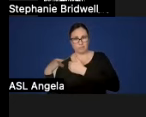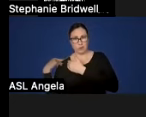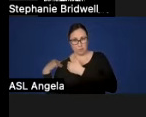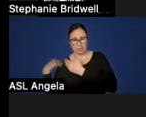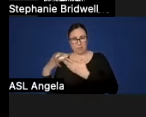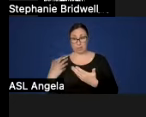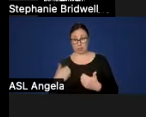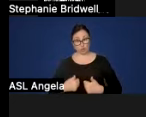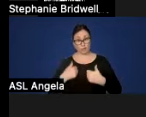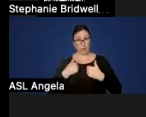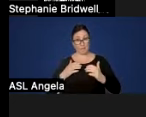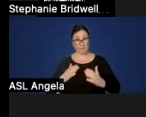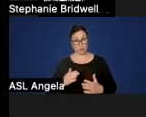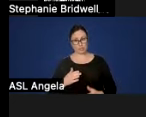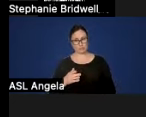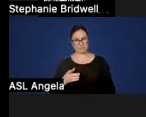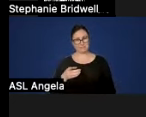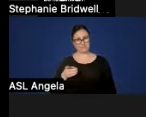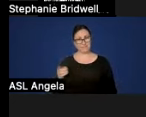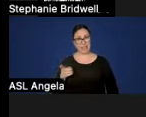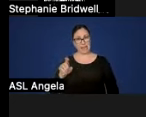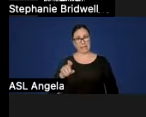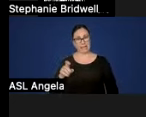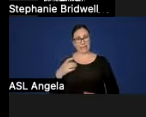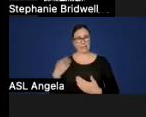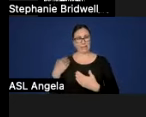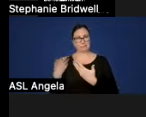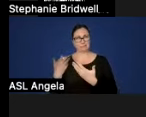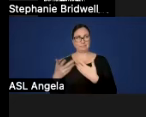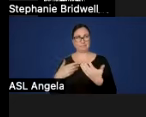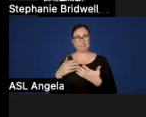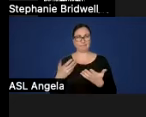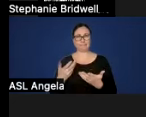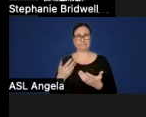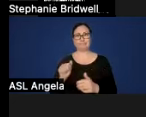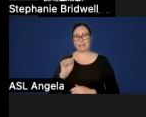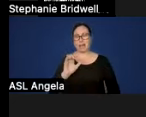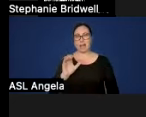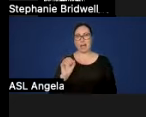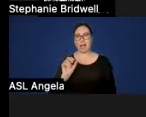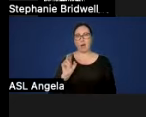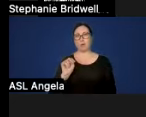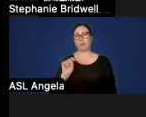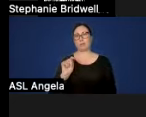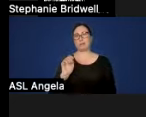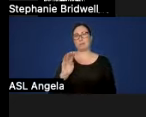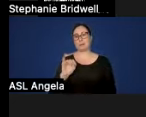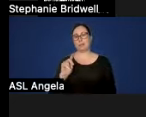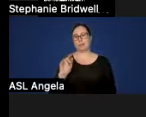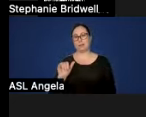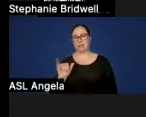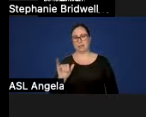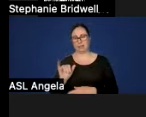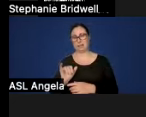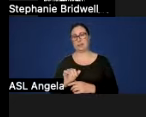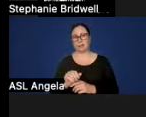from our systems, right? And we can get that or get support around that in the form of our